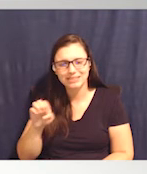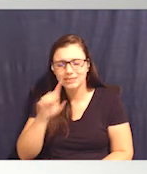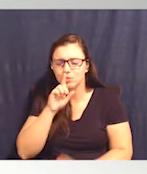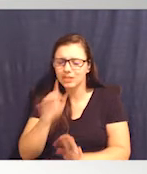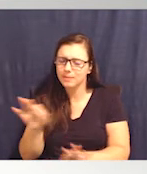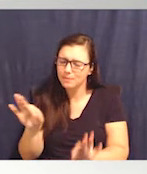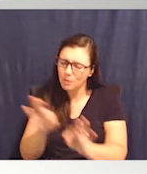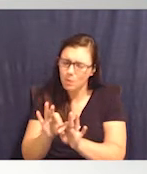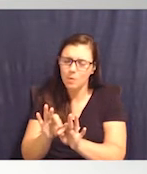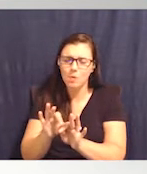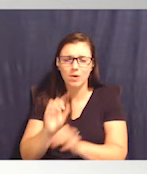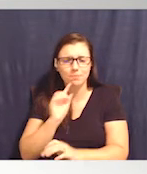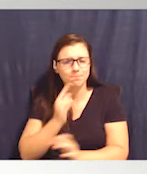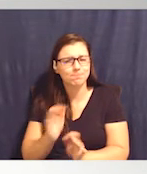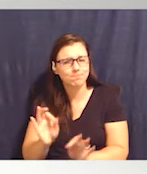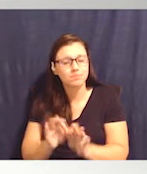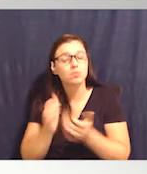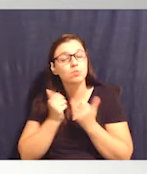again.